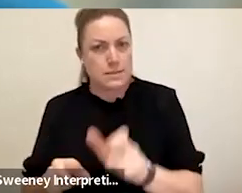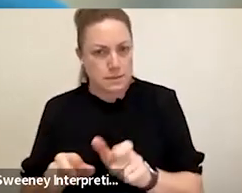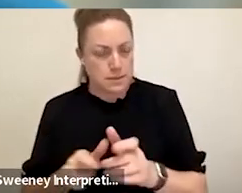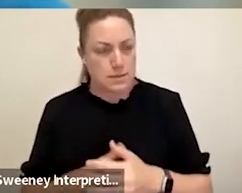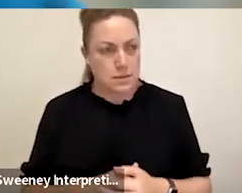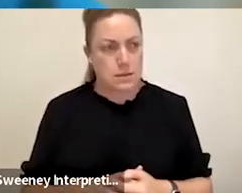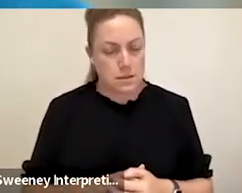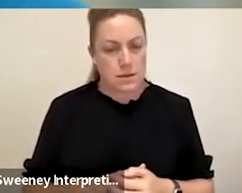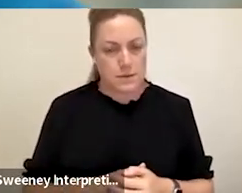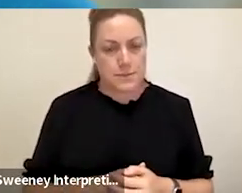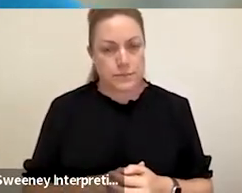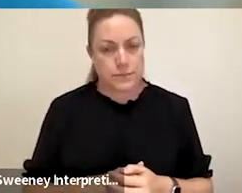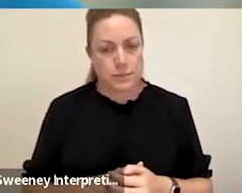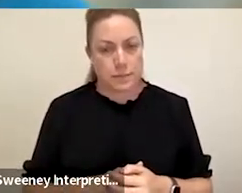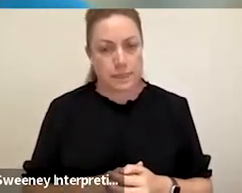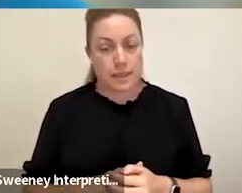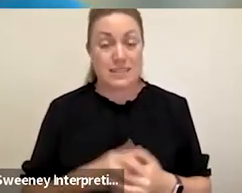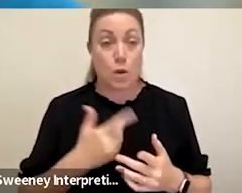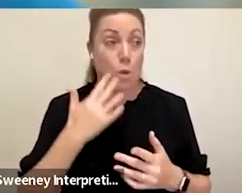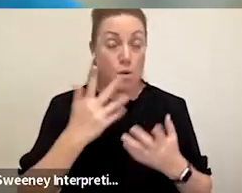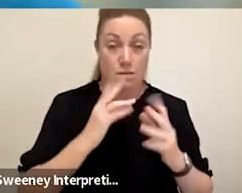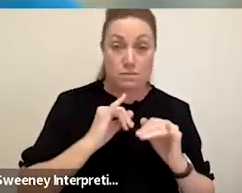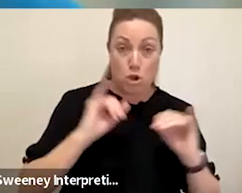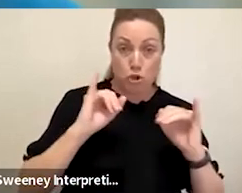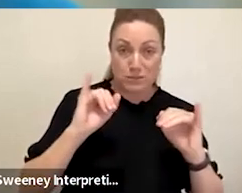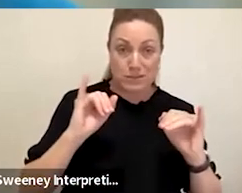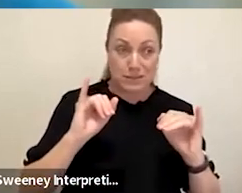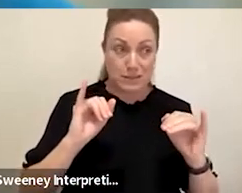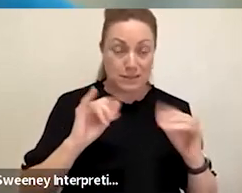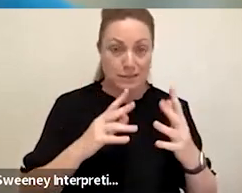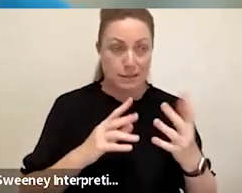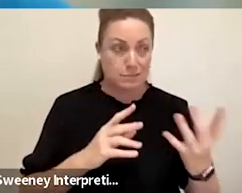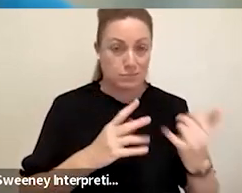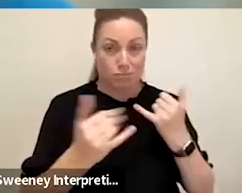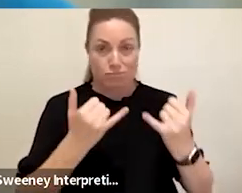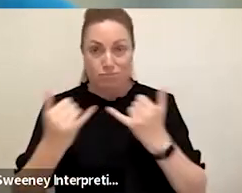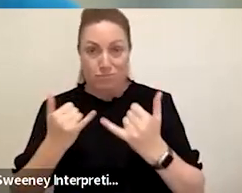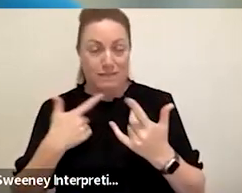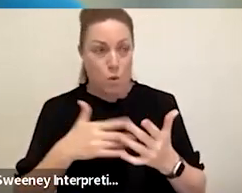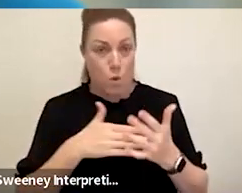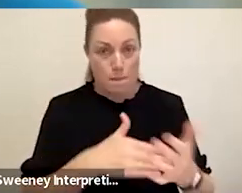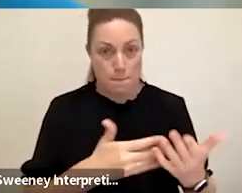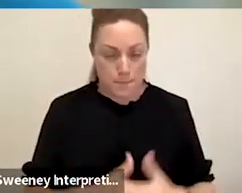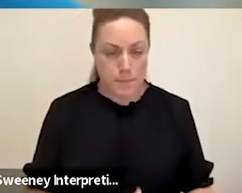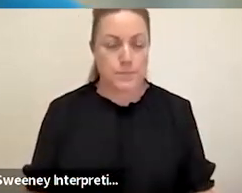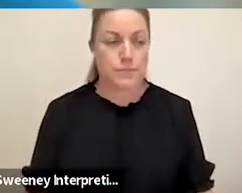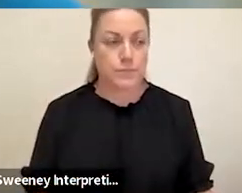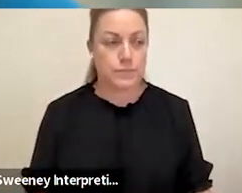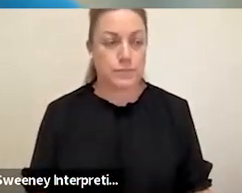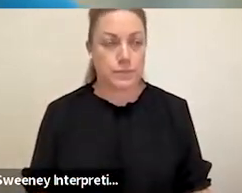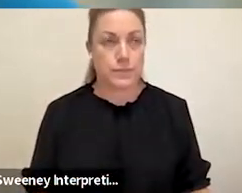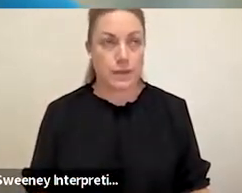and DFIS when in an emergency, having those customers calling for help. So it was around, we specialise in